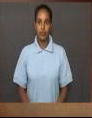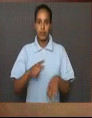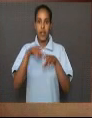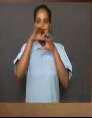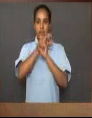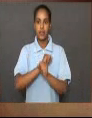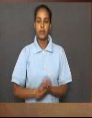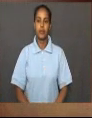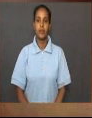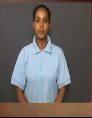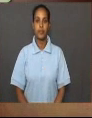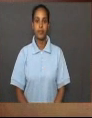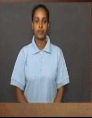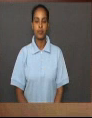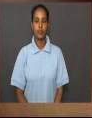Time's up.